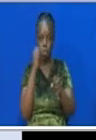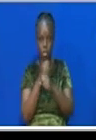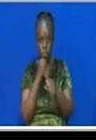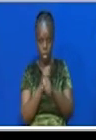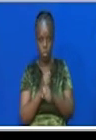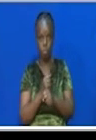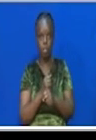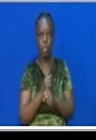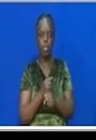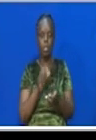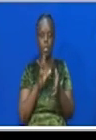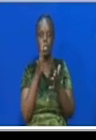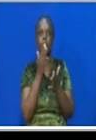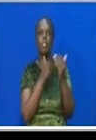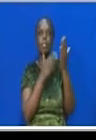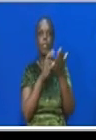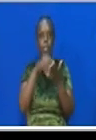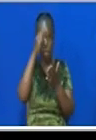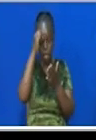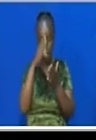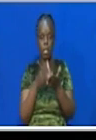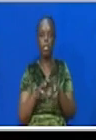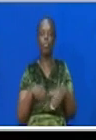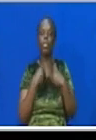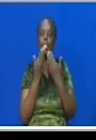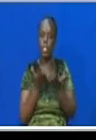question requires a learner to give